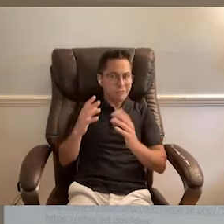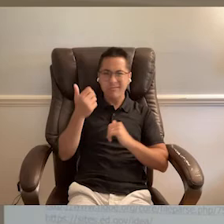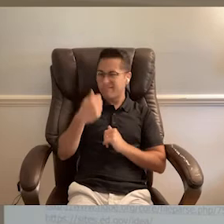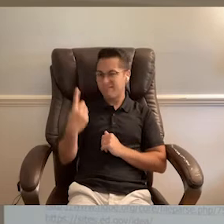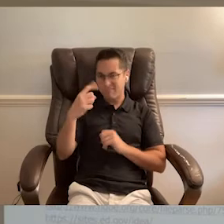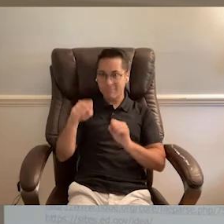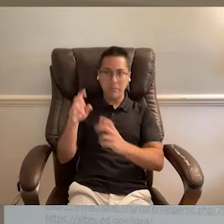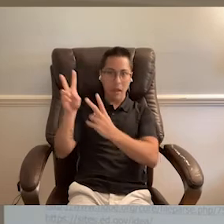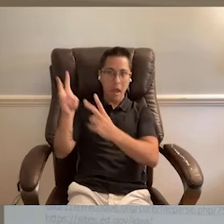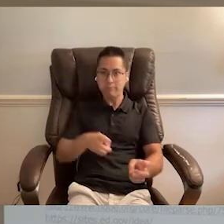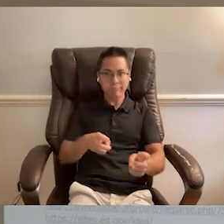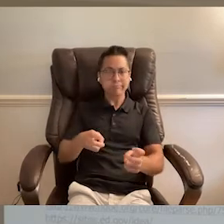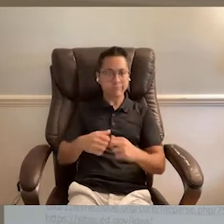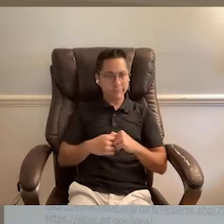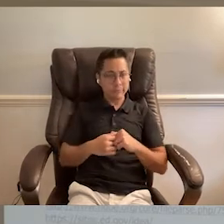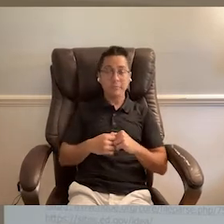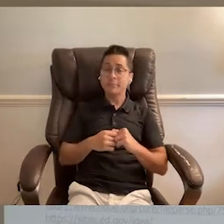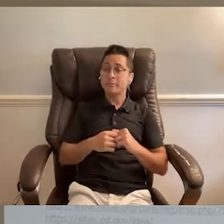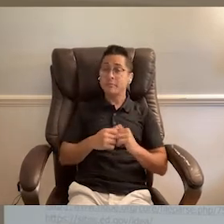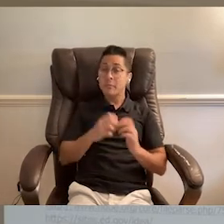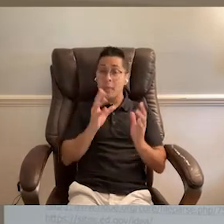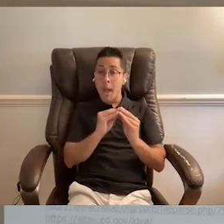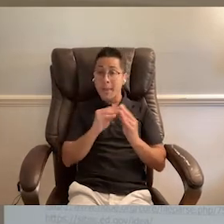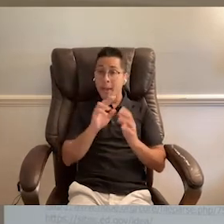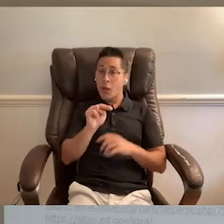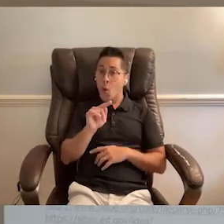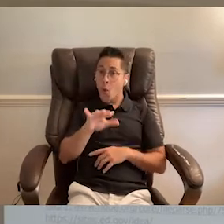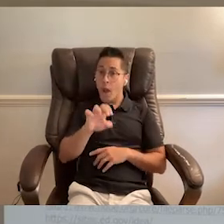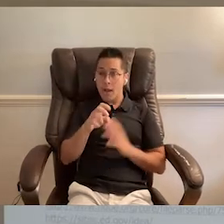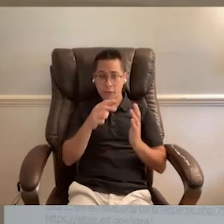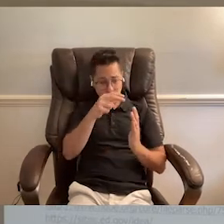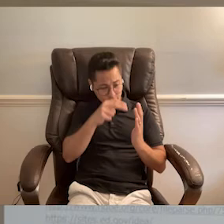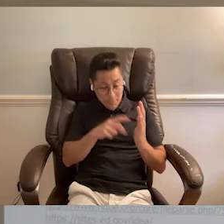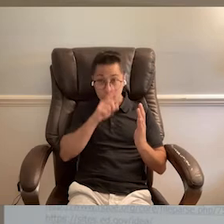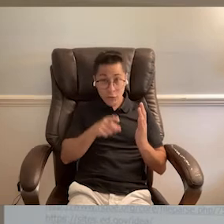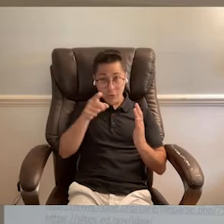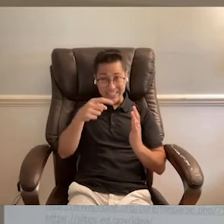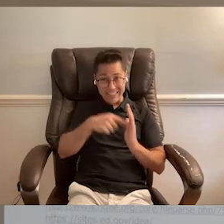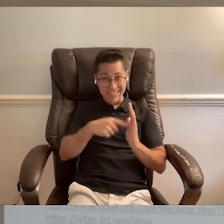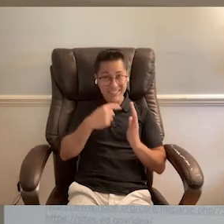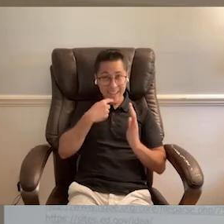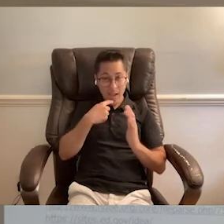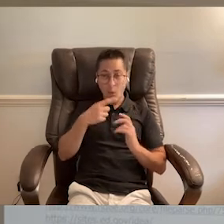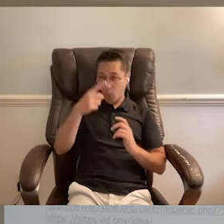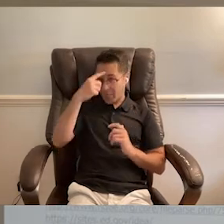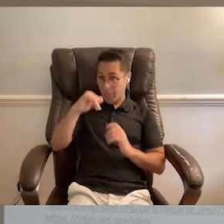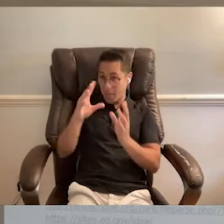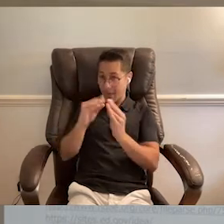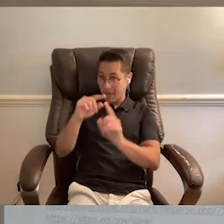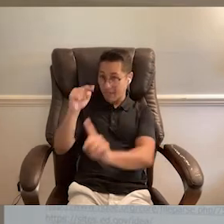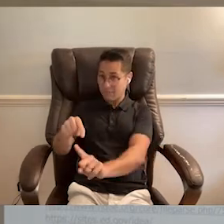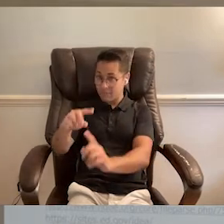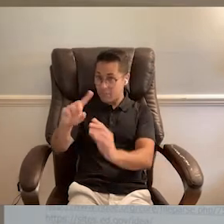Okay? Review the meeting notice. Make sure it says what you think the meeting's about. If it's not, ask in